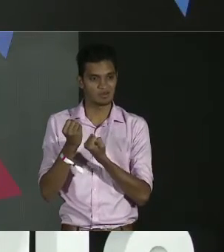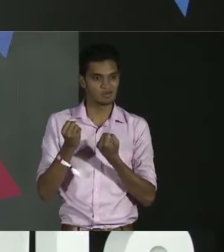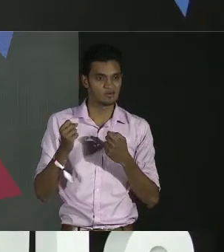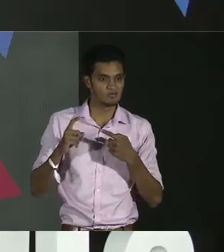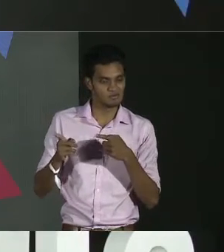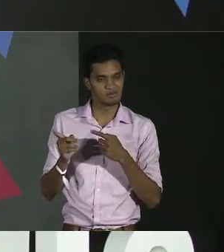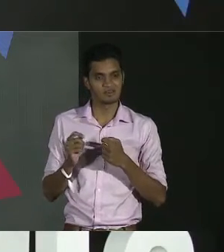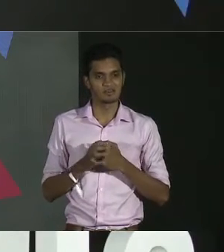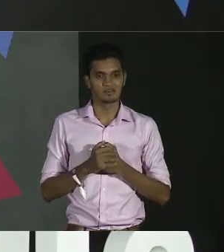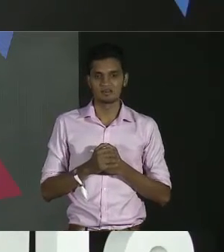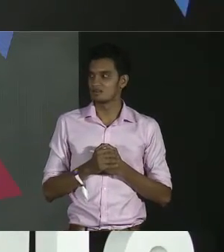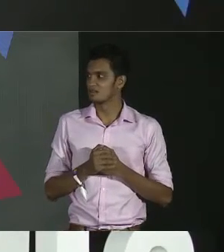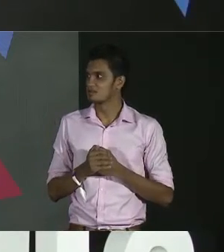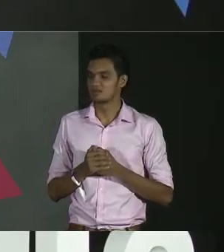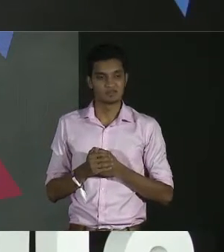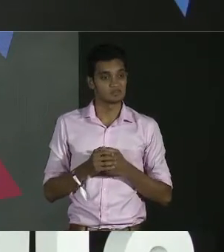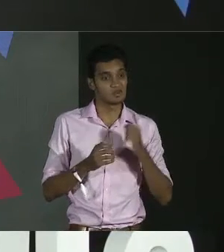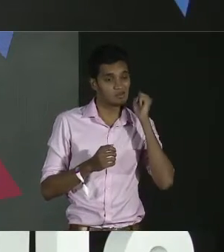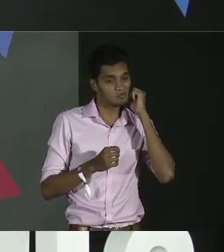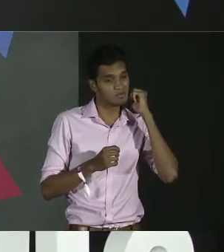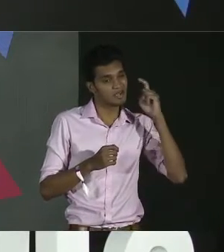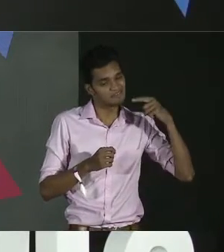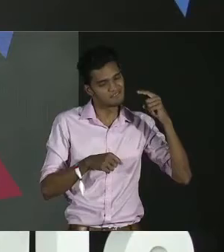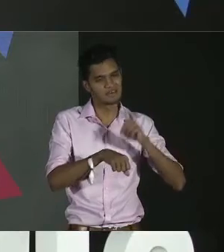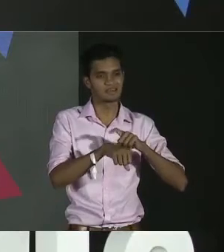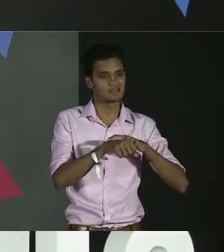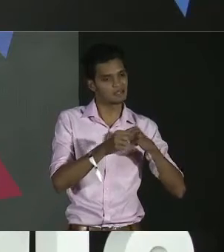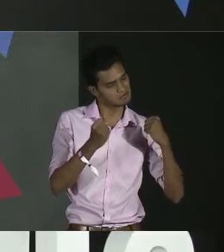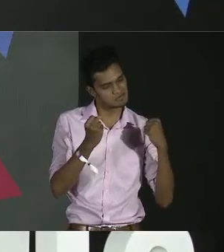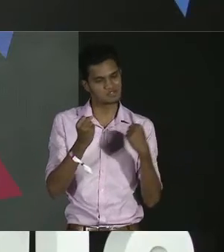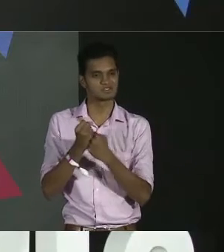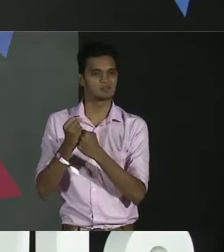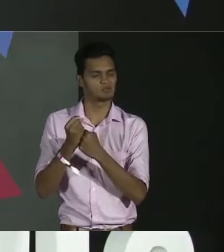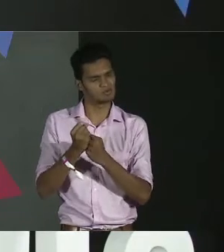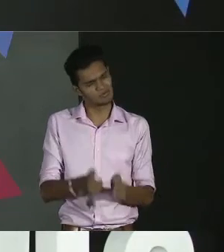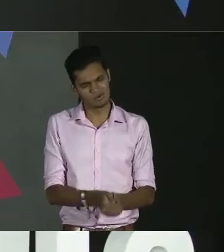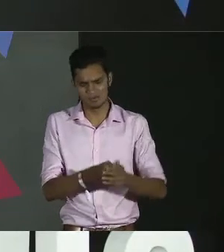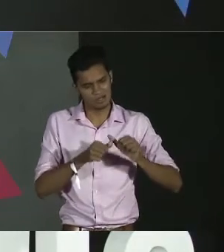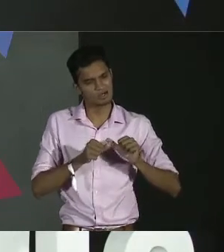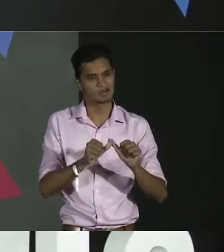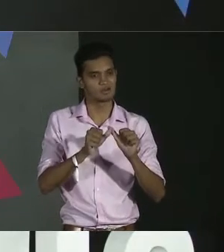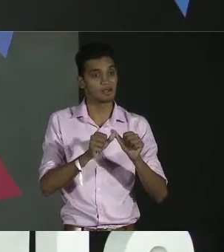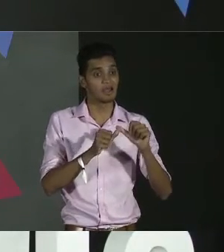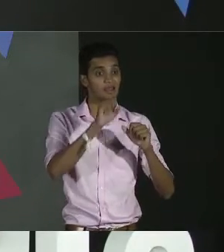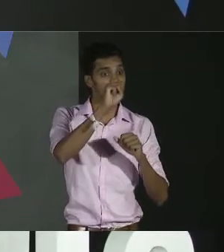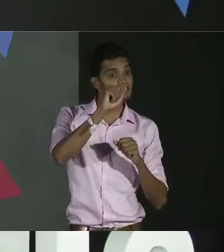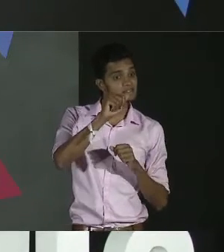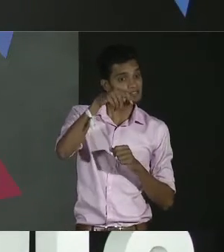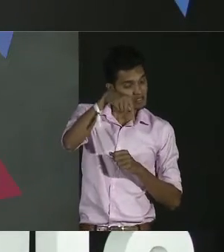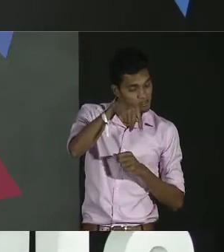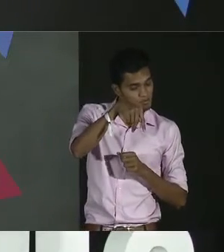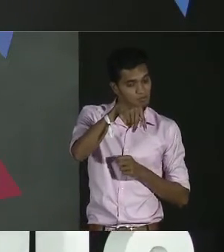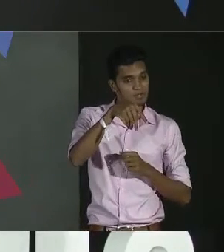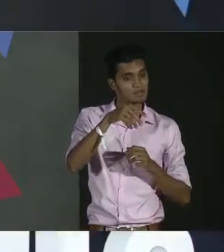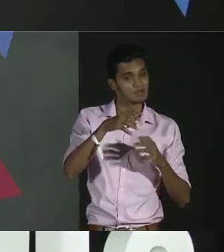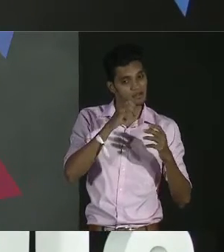played, and she supported my decision to play. And SAP, again, was behind me, saying, go ahead and do